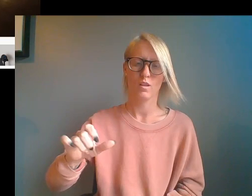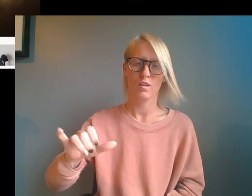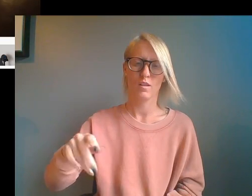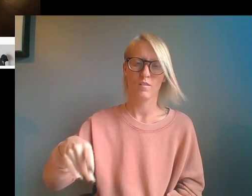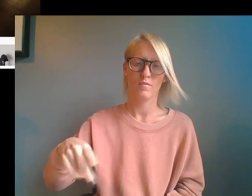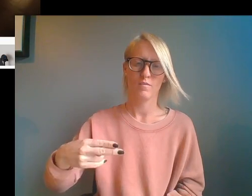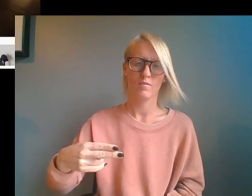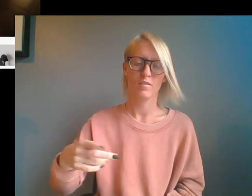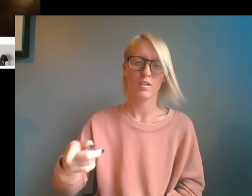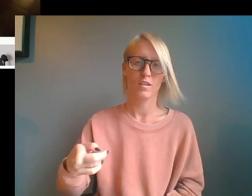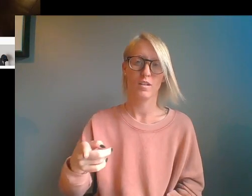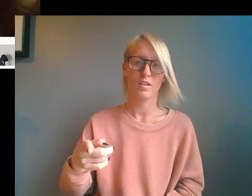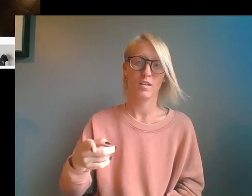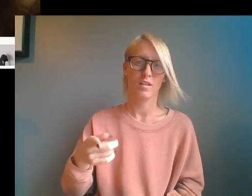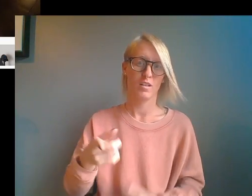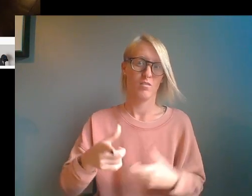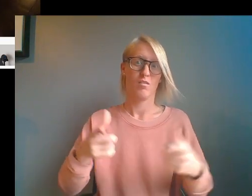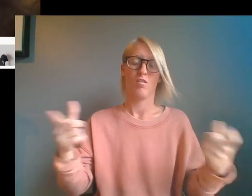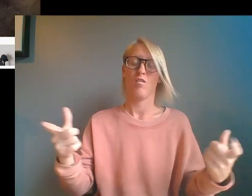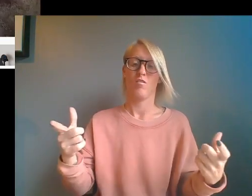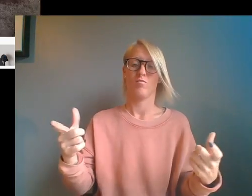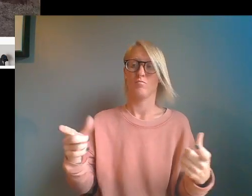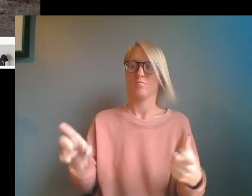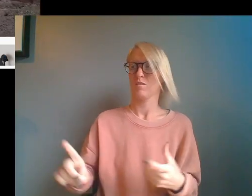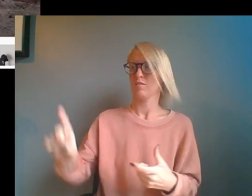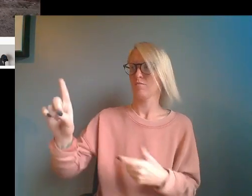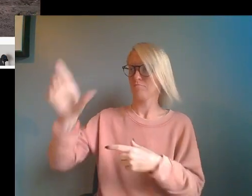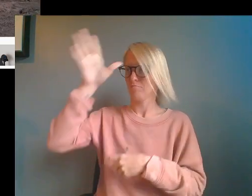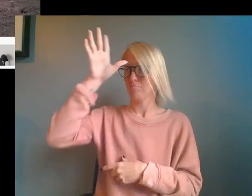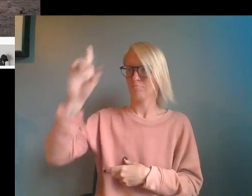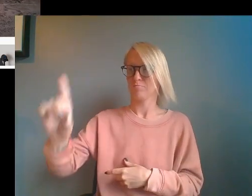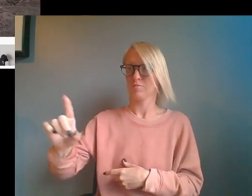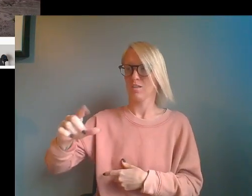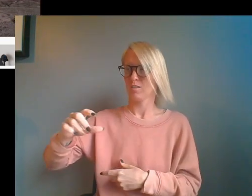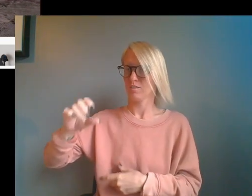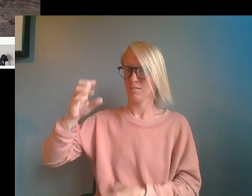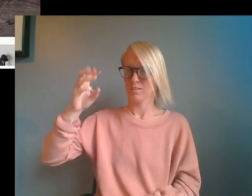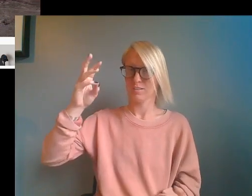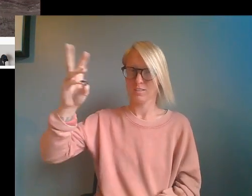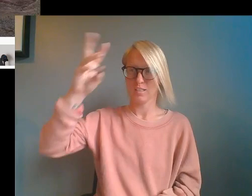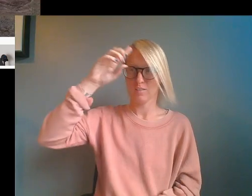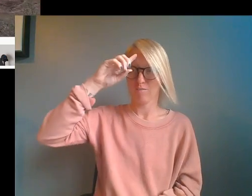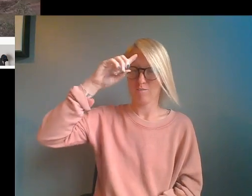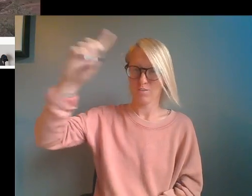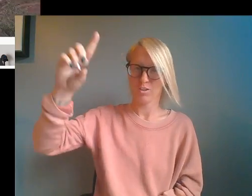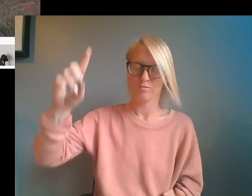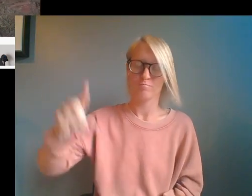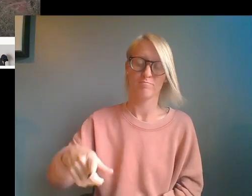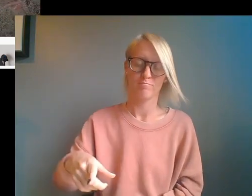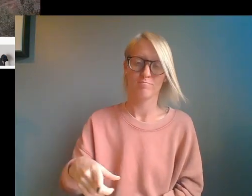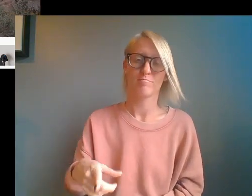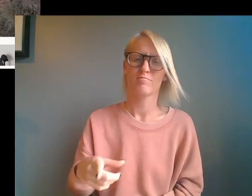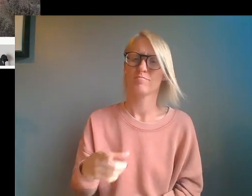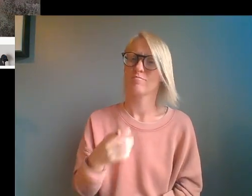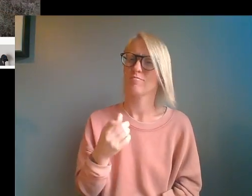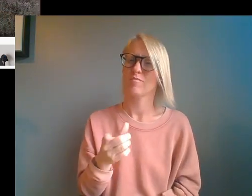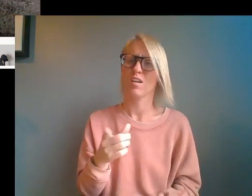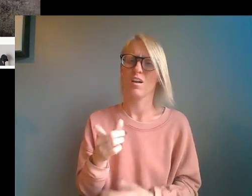is with my 6-foot dad next to it. Pop's exploring the Painted Desert. Painted Desert is